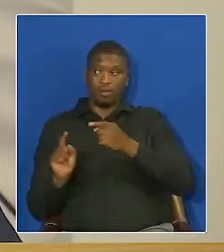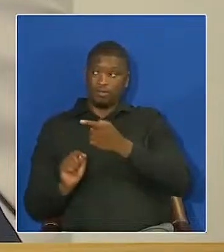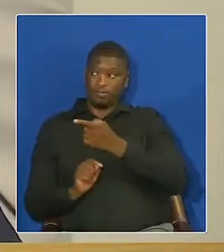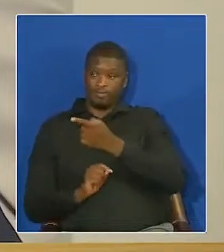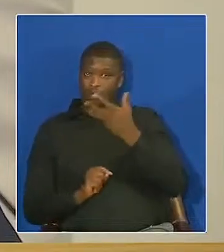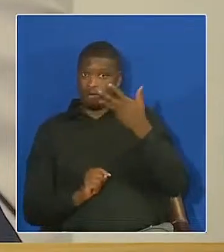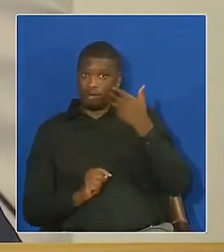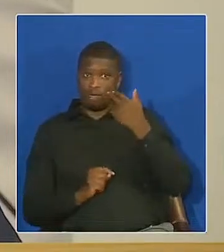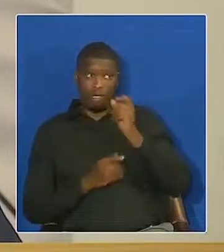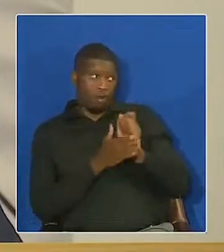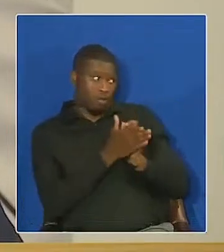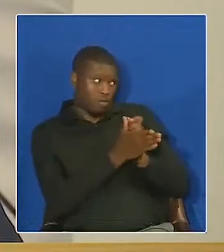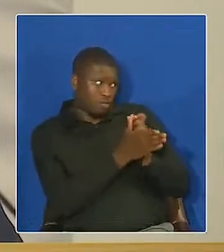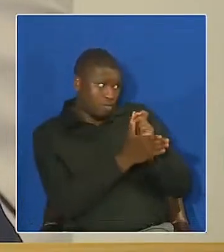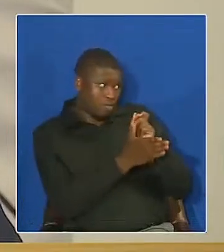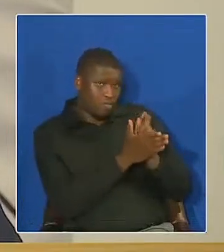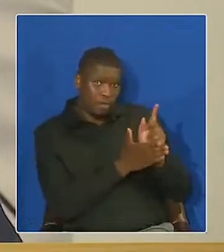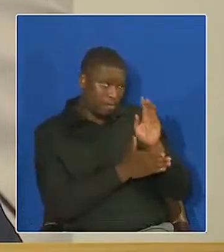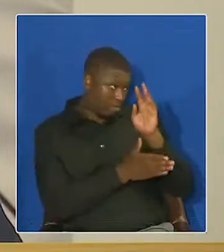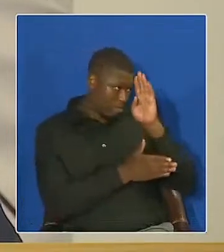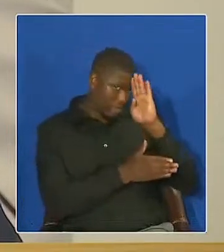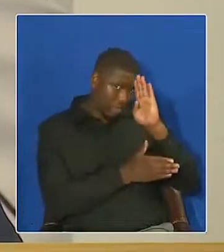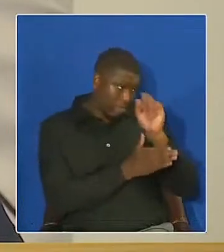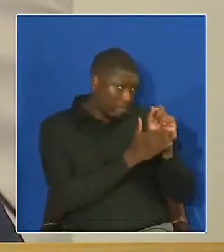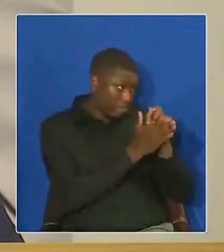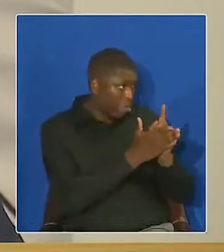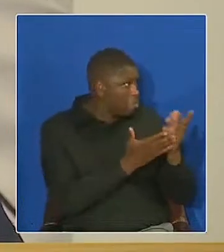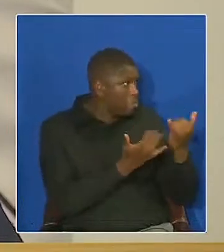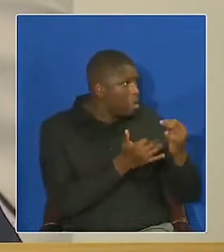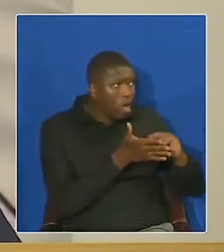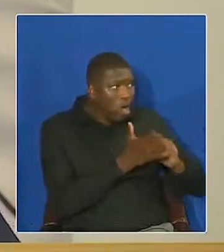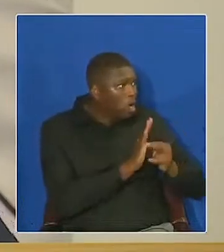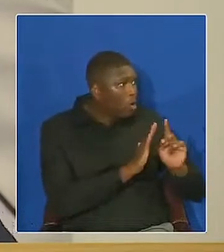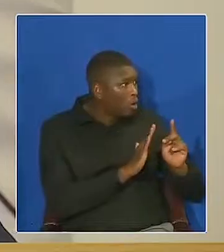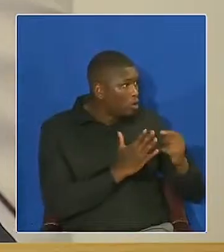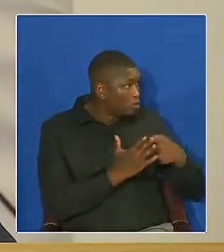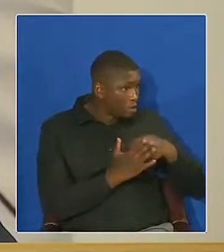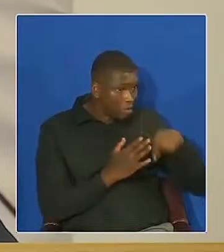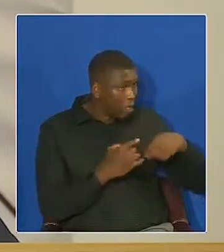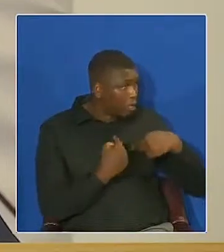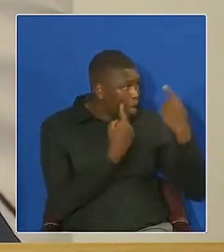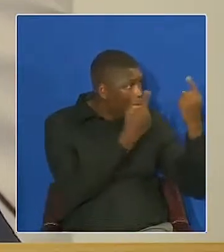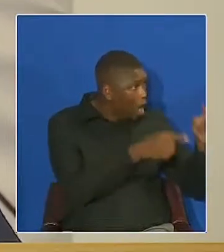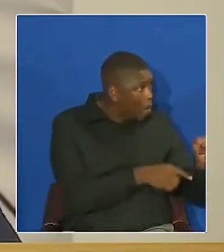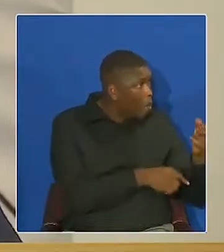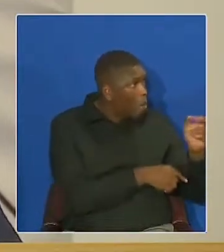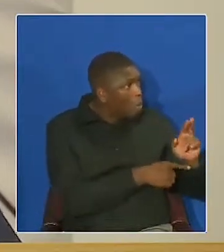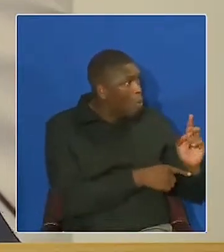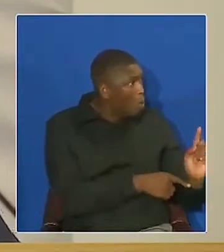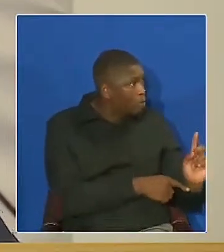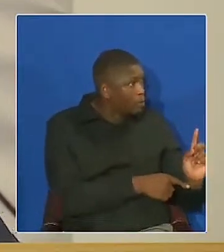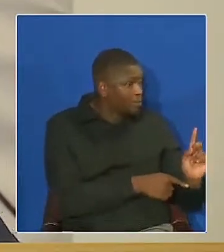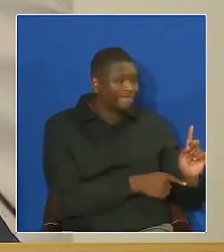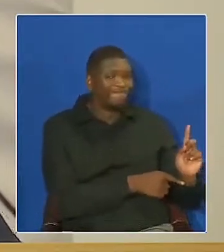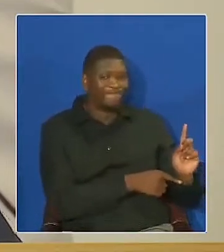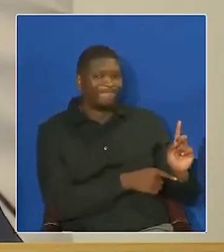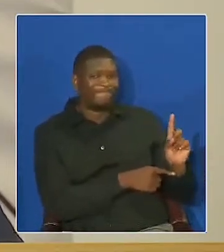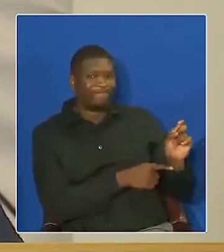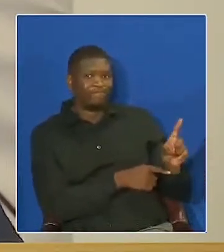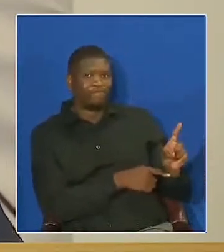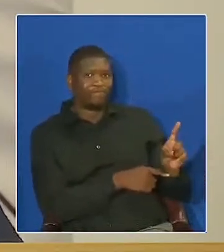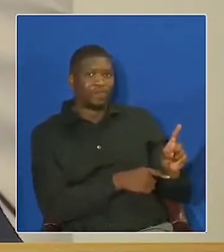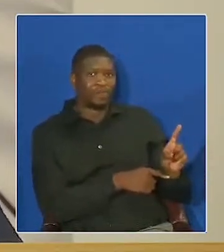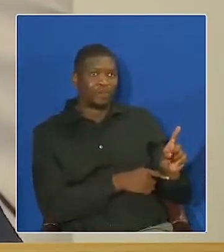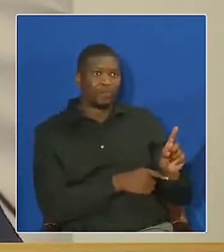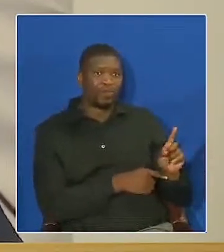Brown asking, so what's the plan? Should I make my way there or what? With